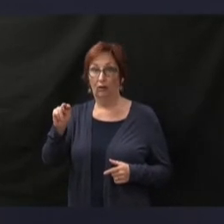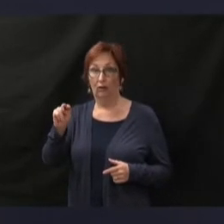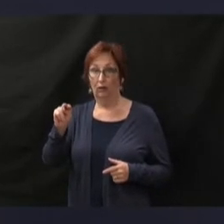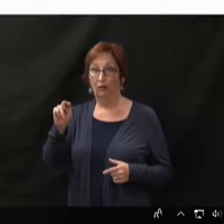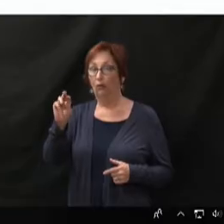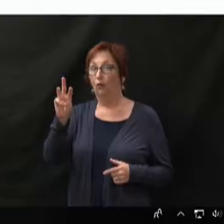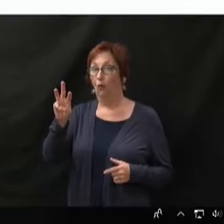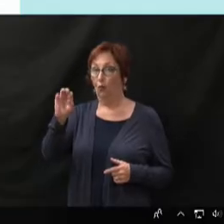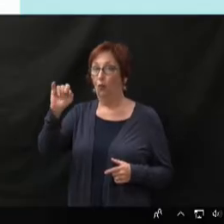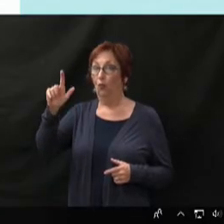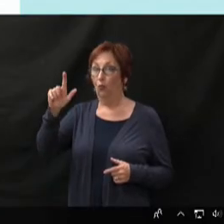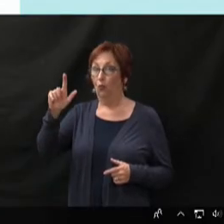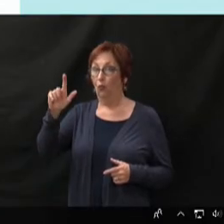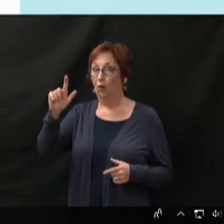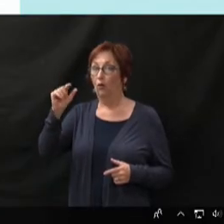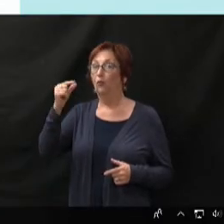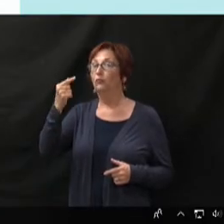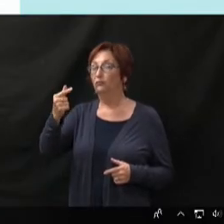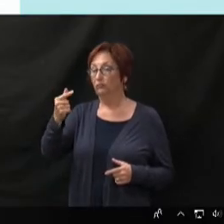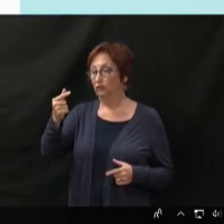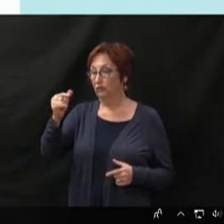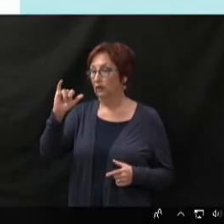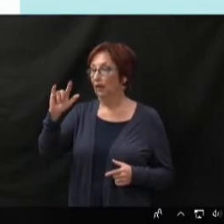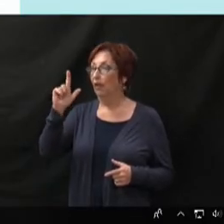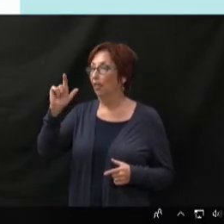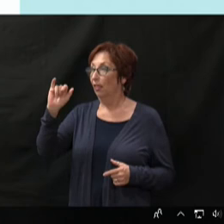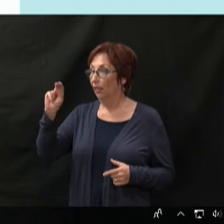her wonderful stuff.